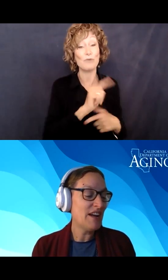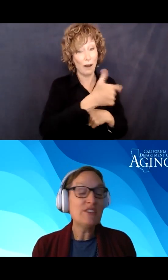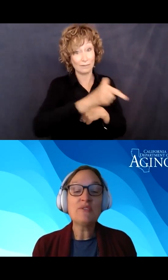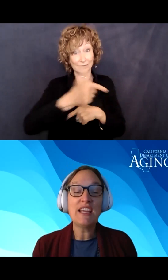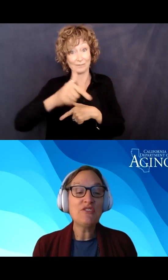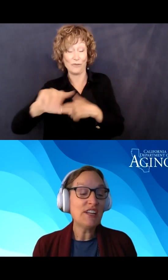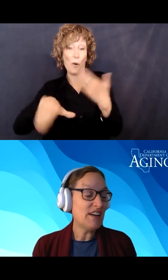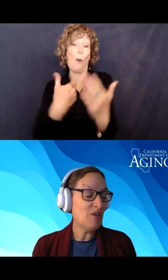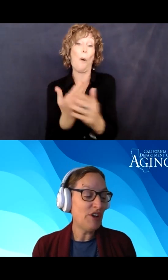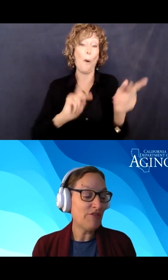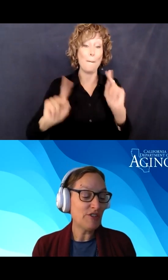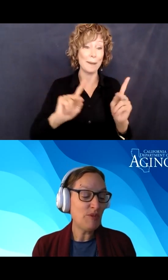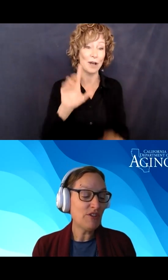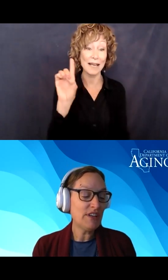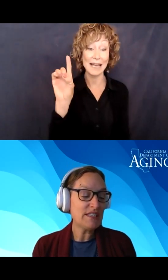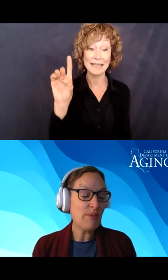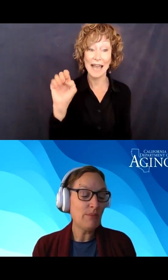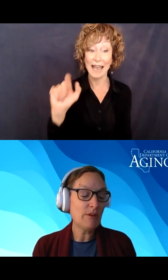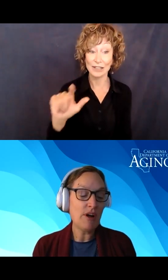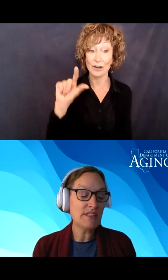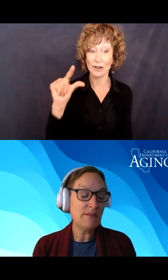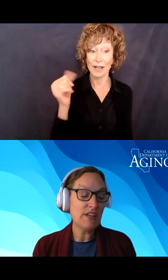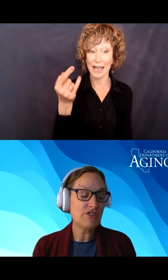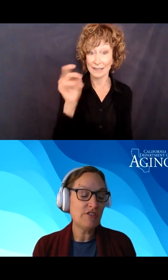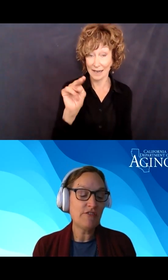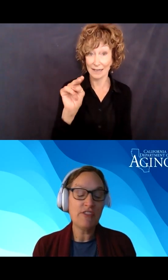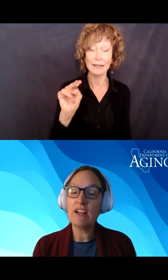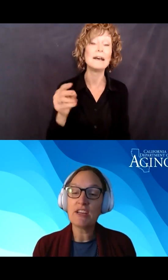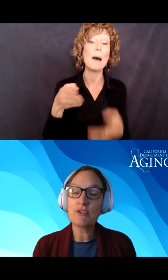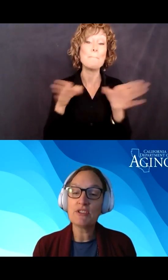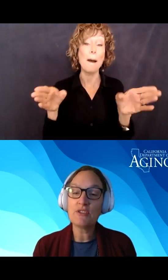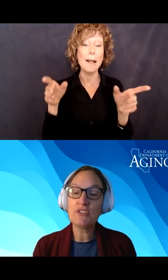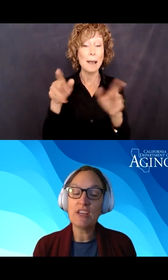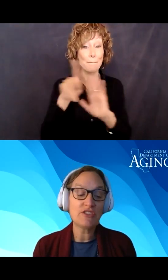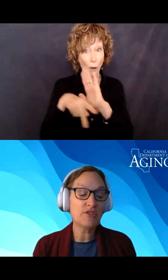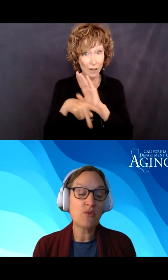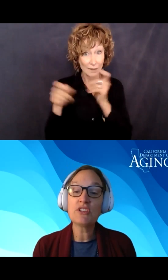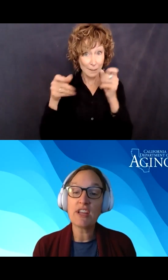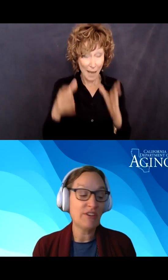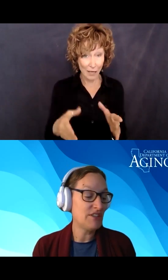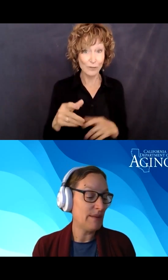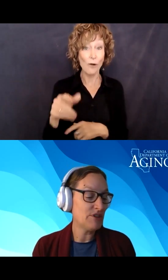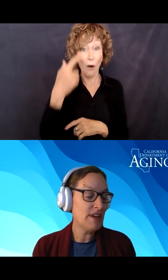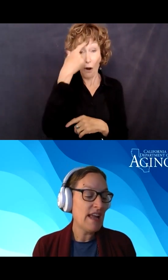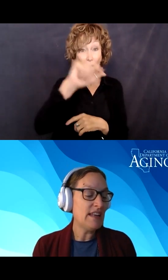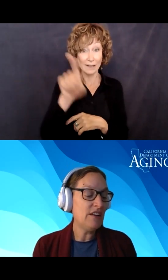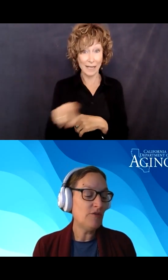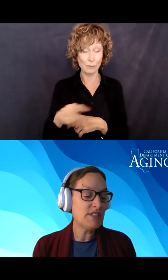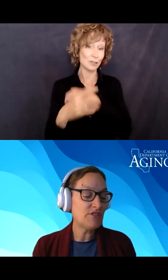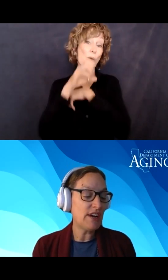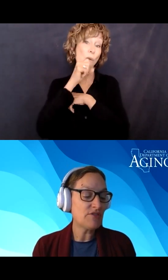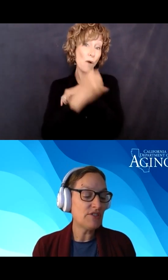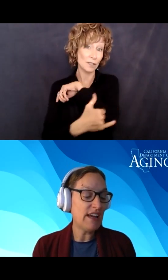to have. So Daniel Gaytan will be our first speaker. He's the Public Policy Manager for the Alzheimer's Association's Orange County chapter, and